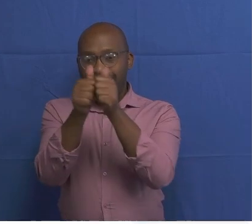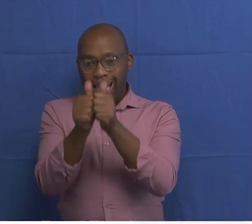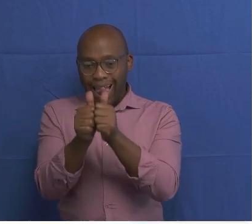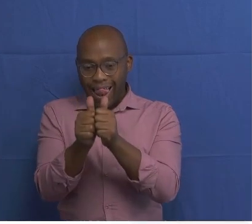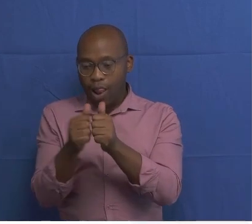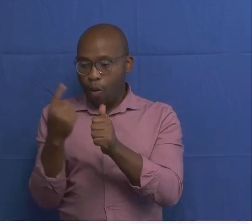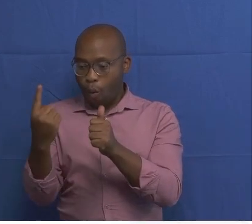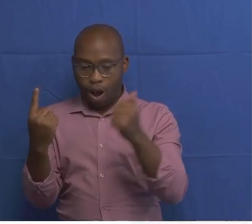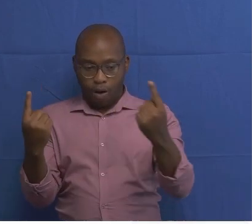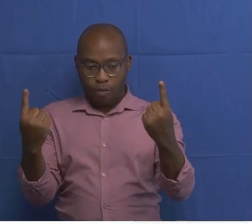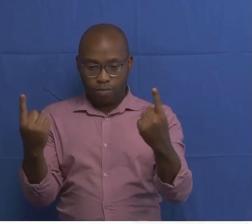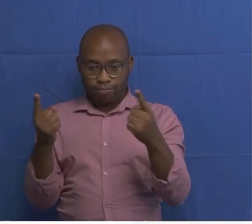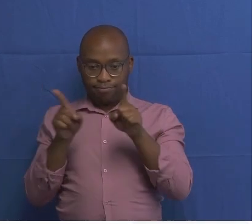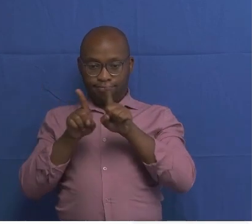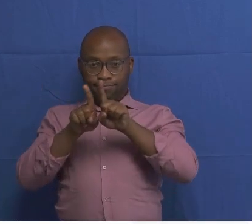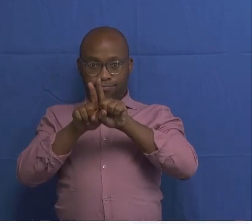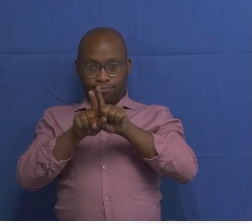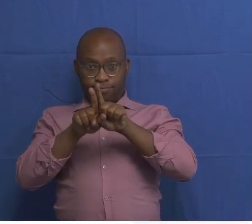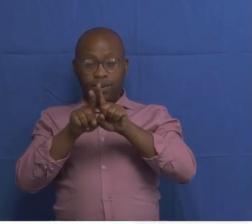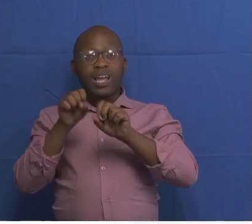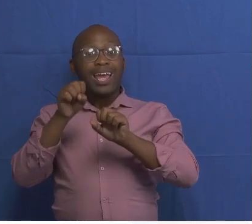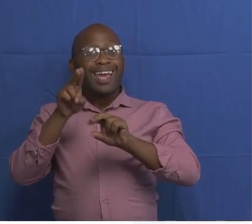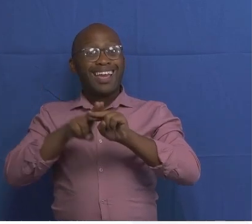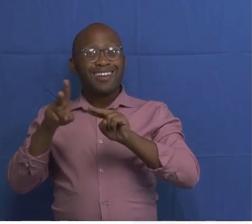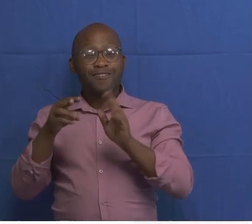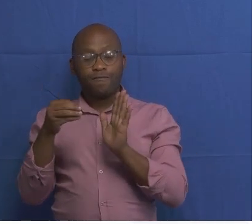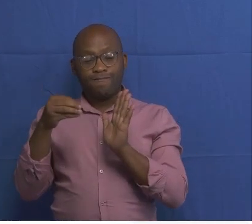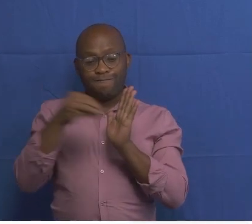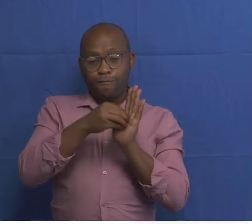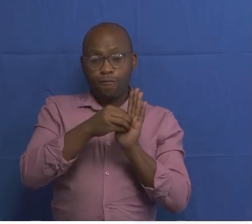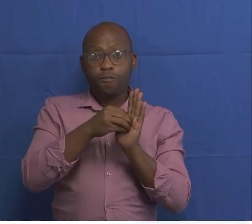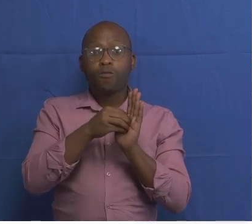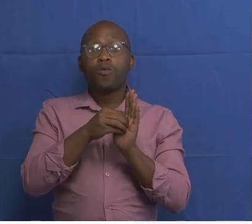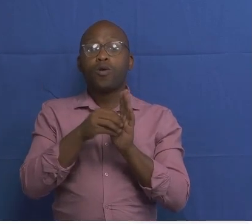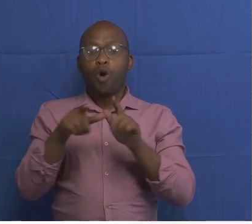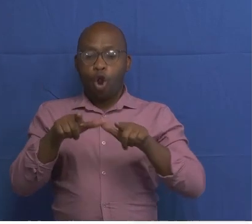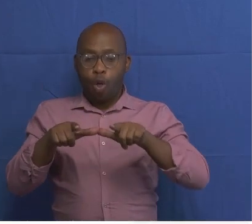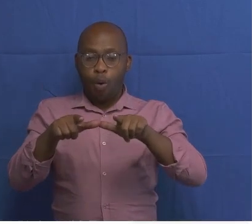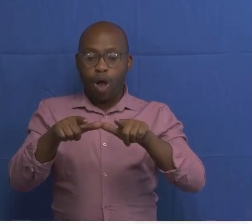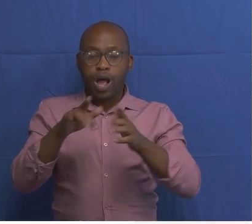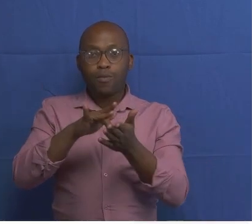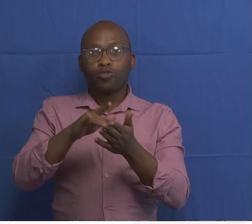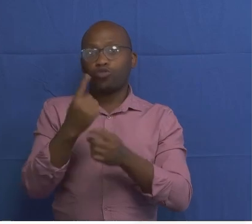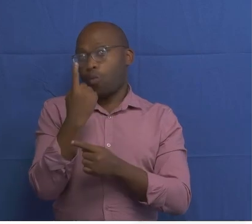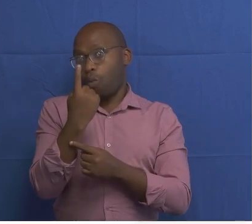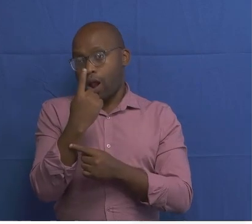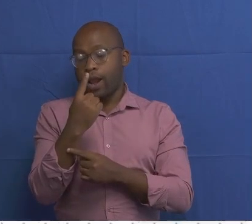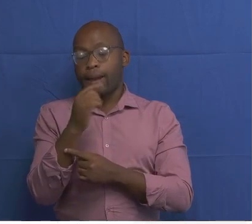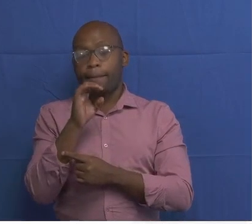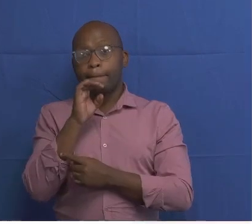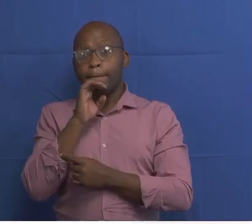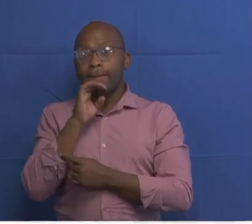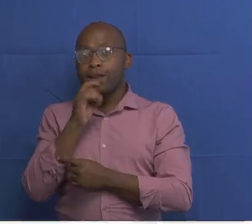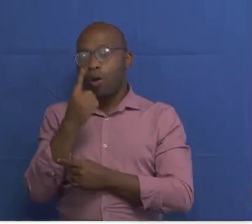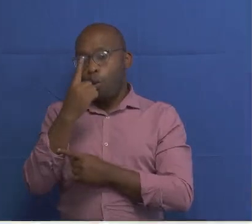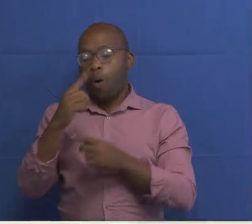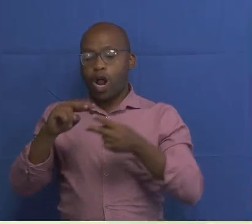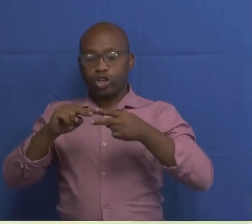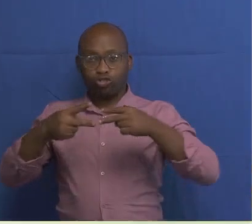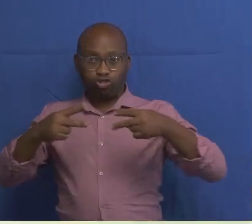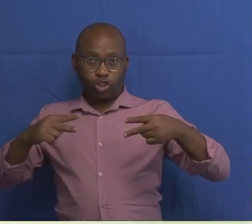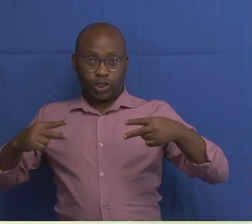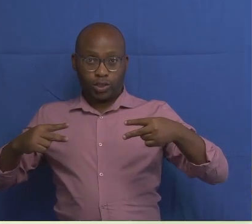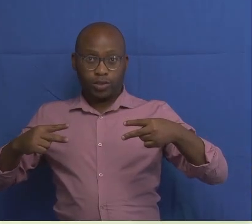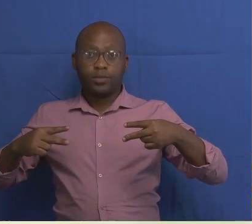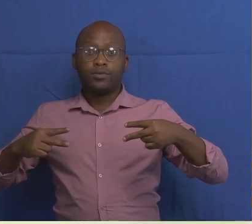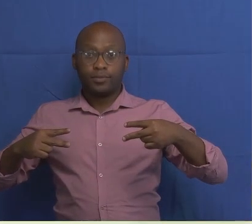they are sitting there on homologous chromosomes, they form a single gene. Now let us go to the second definition. The